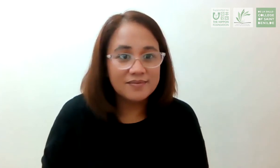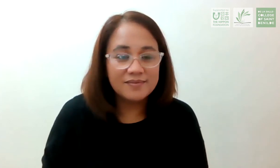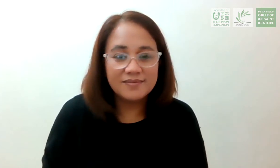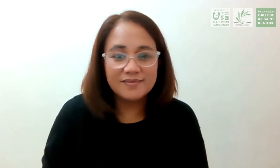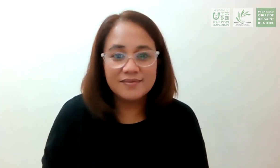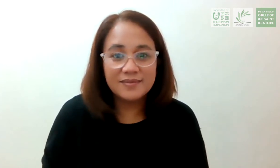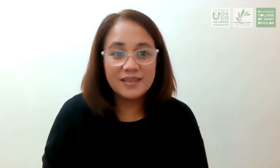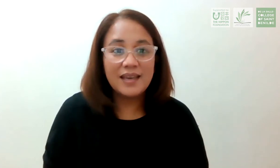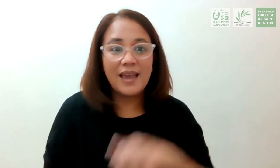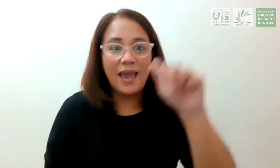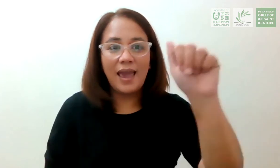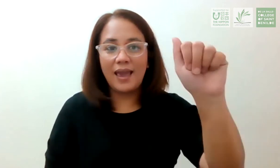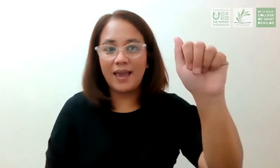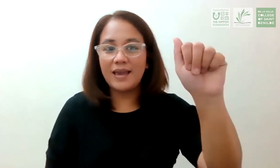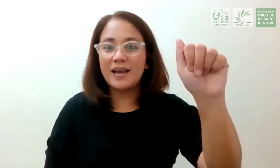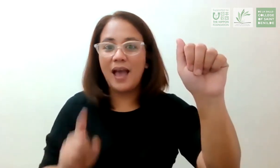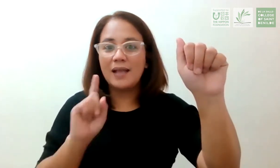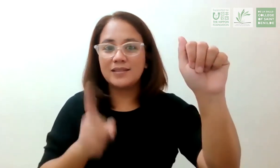A is the correct answer.